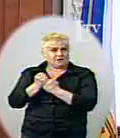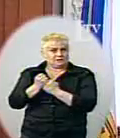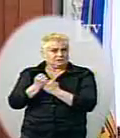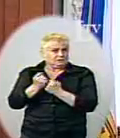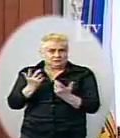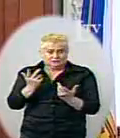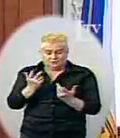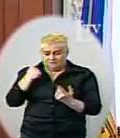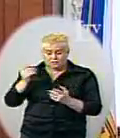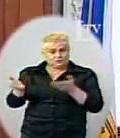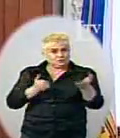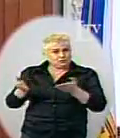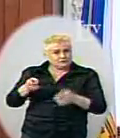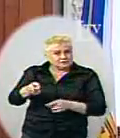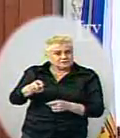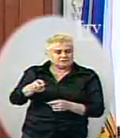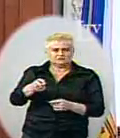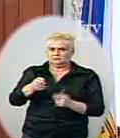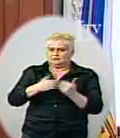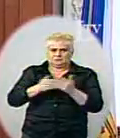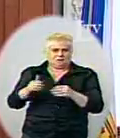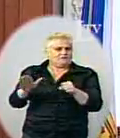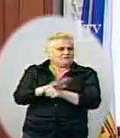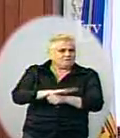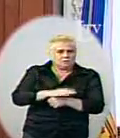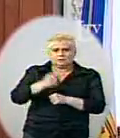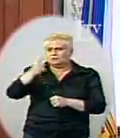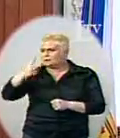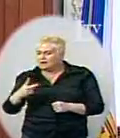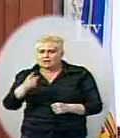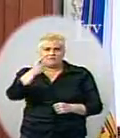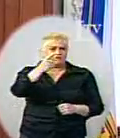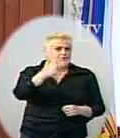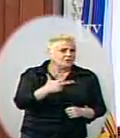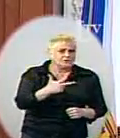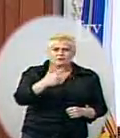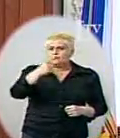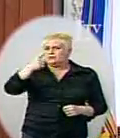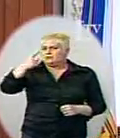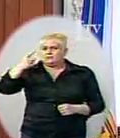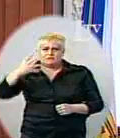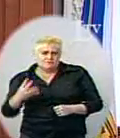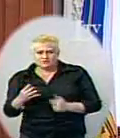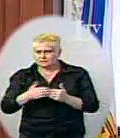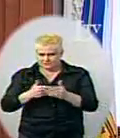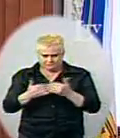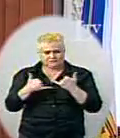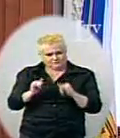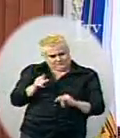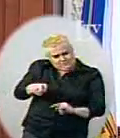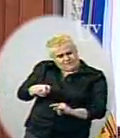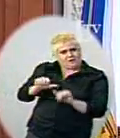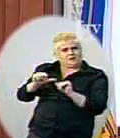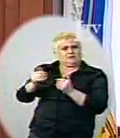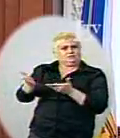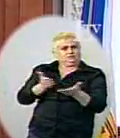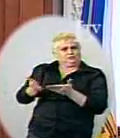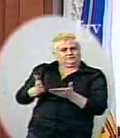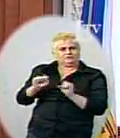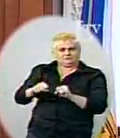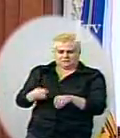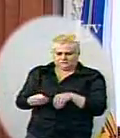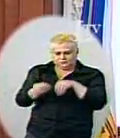in part by the taxpayers of Nova Scotia must be delivered in the most efficient way